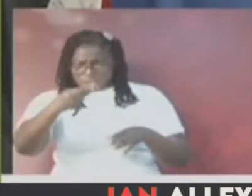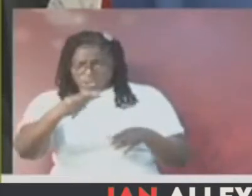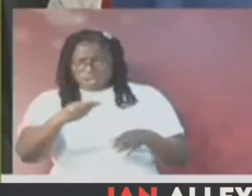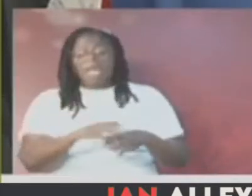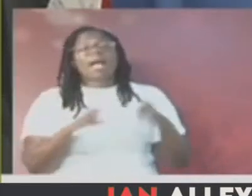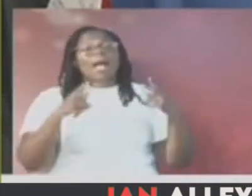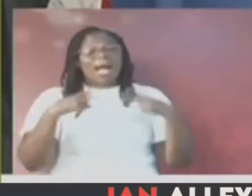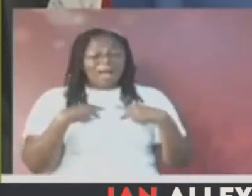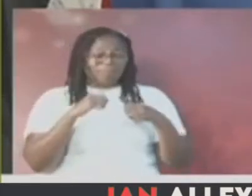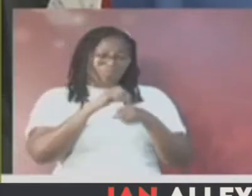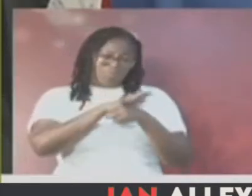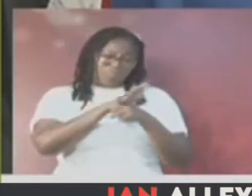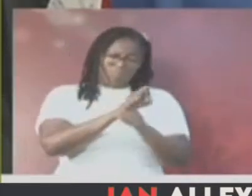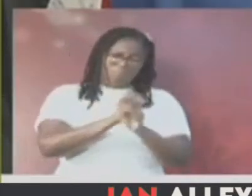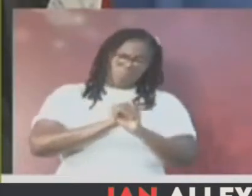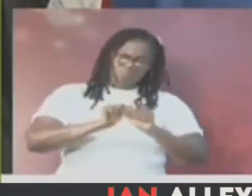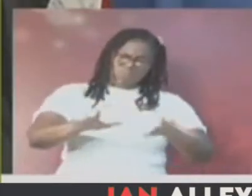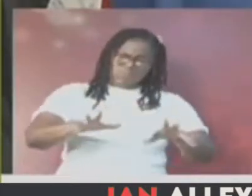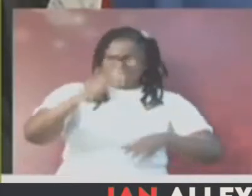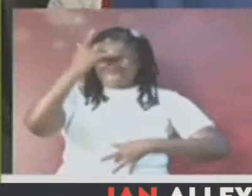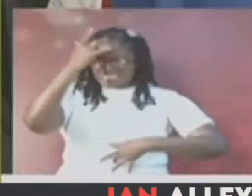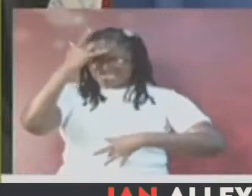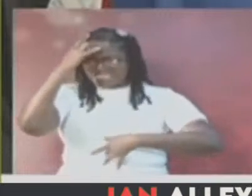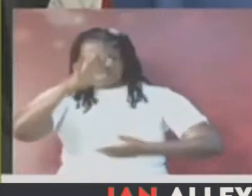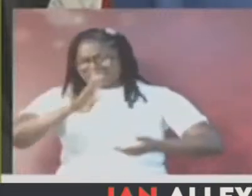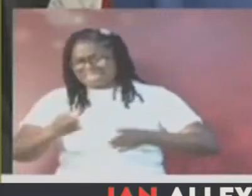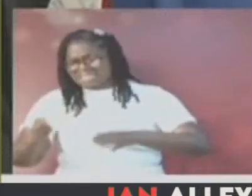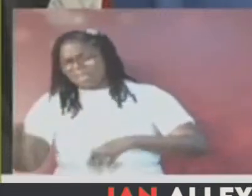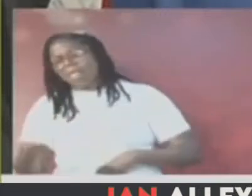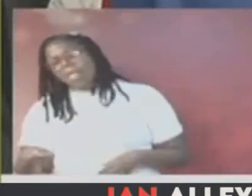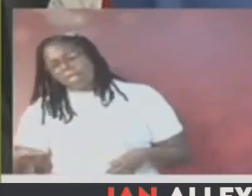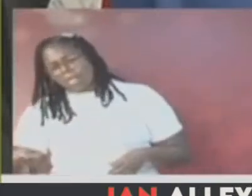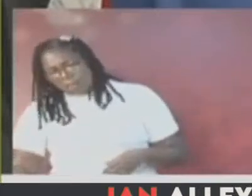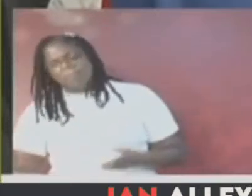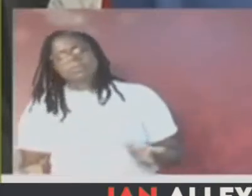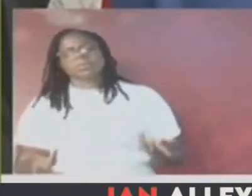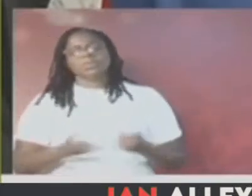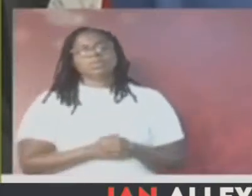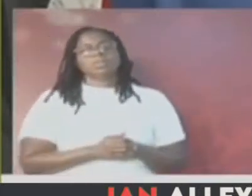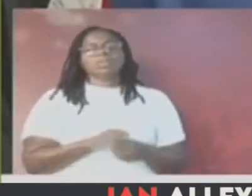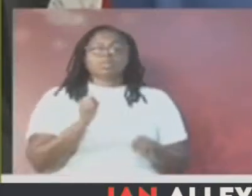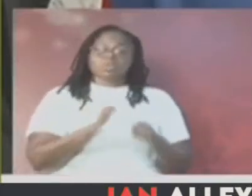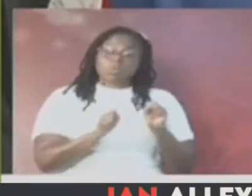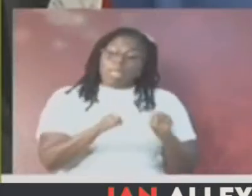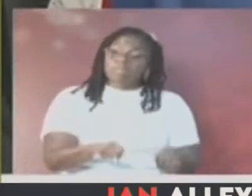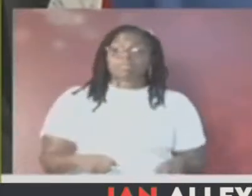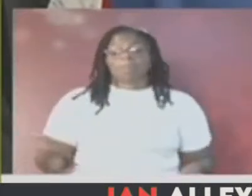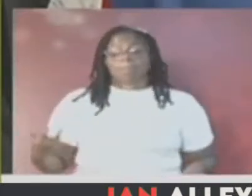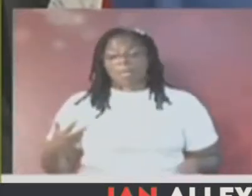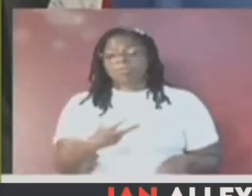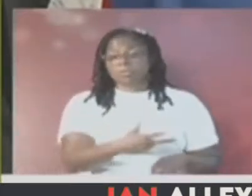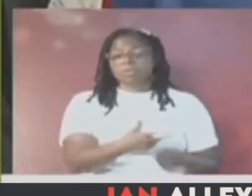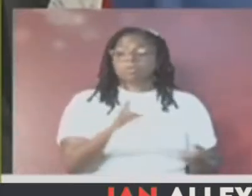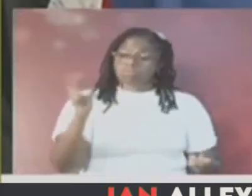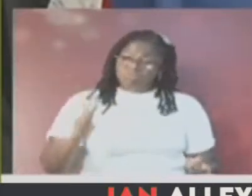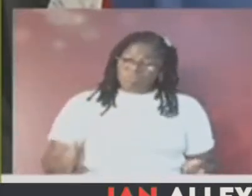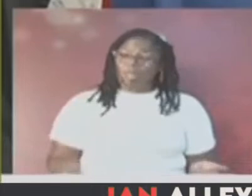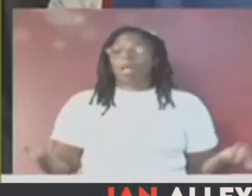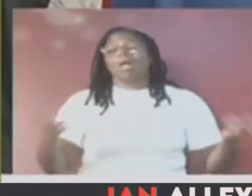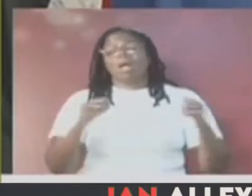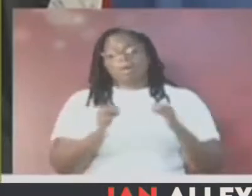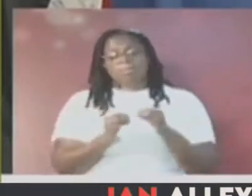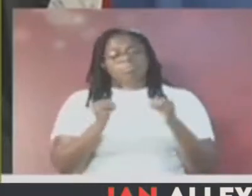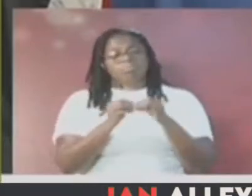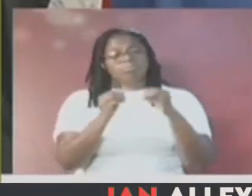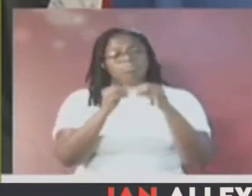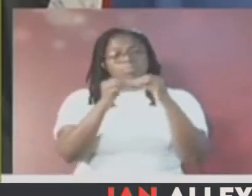yes, migrants are a threat to us, and they could keep helping us to persevere with the virus in our population if they